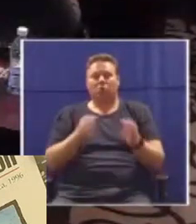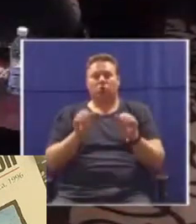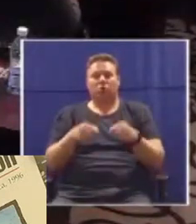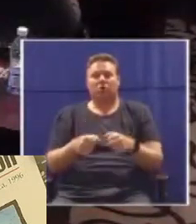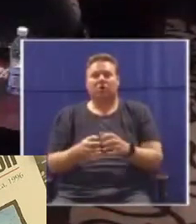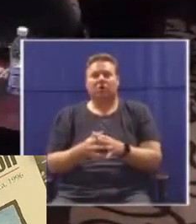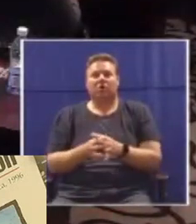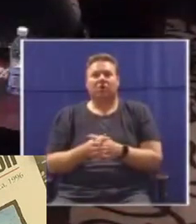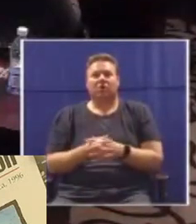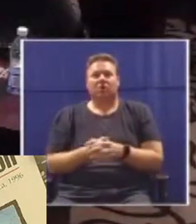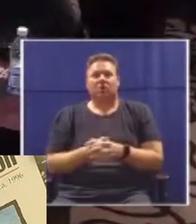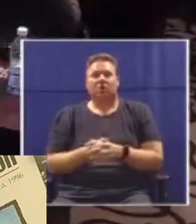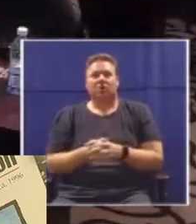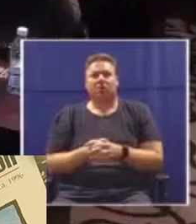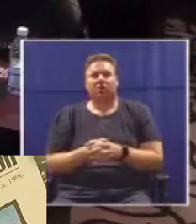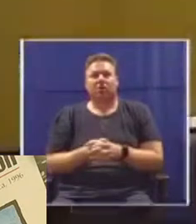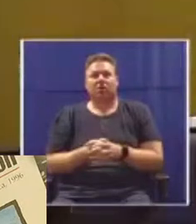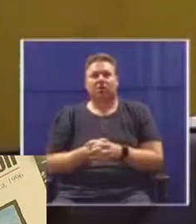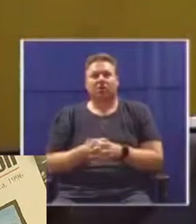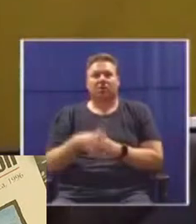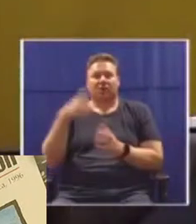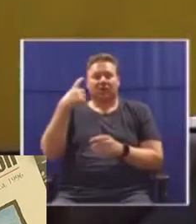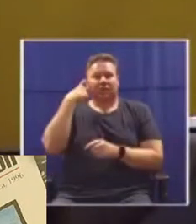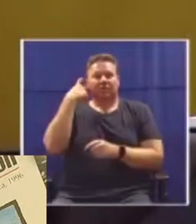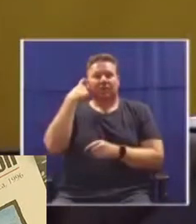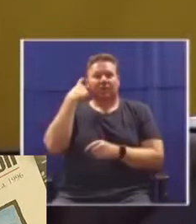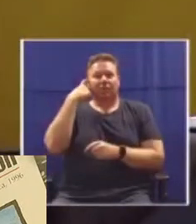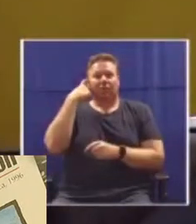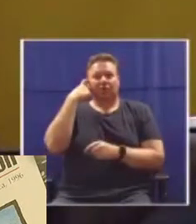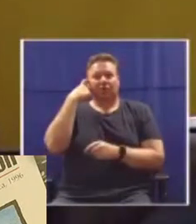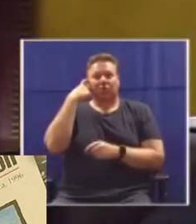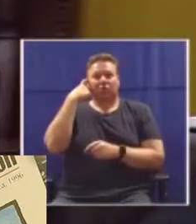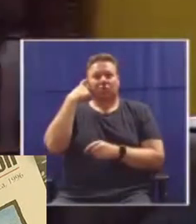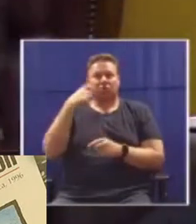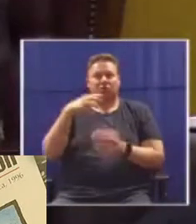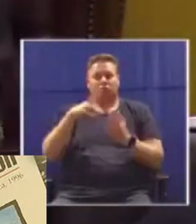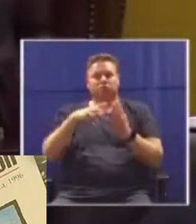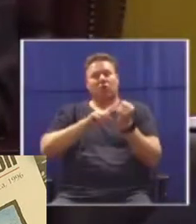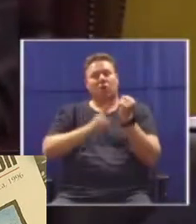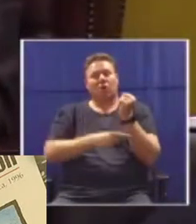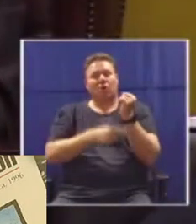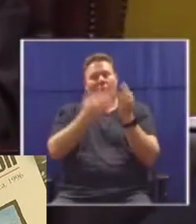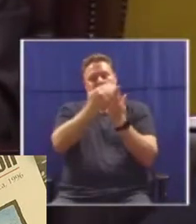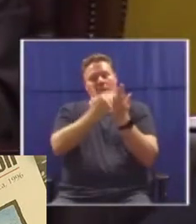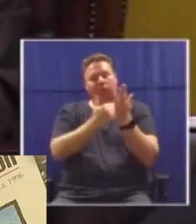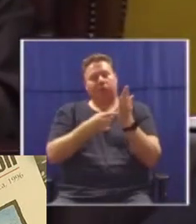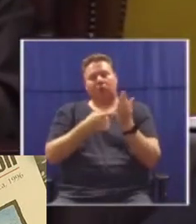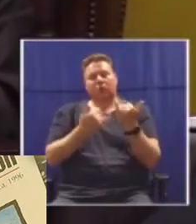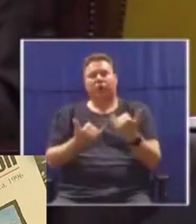Order, honorable members. The secretary will read the last order of the day.